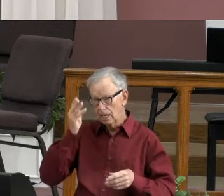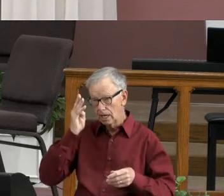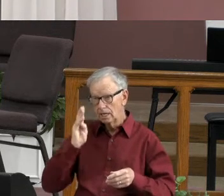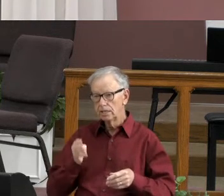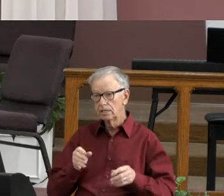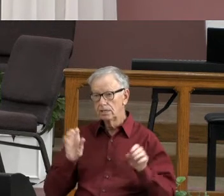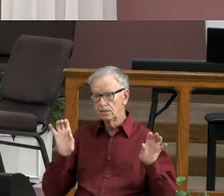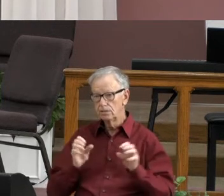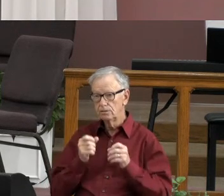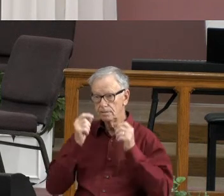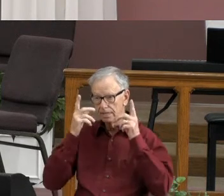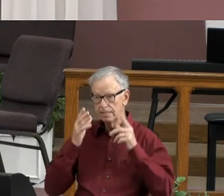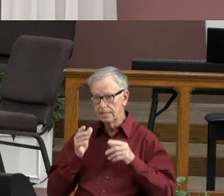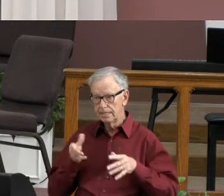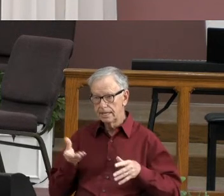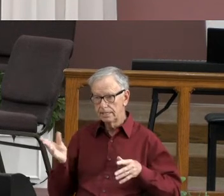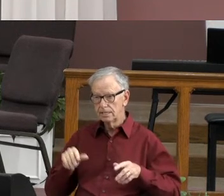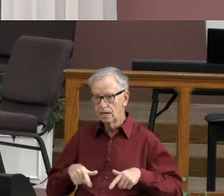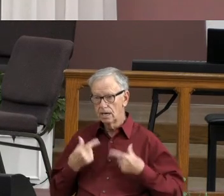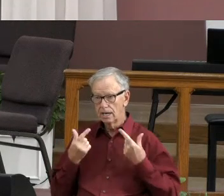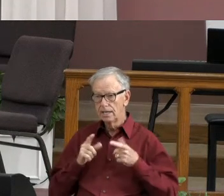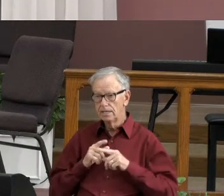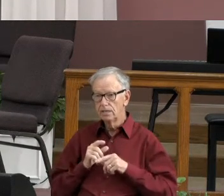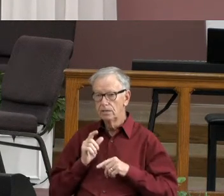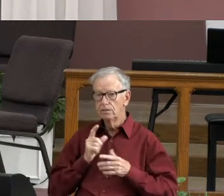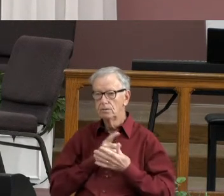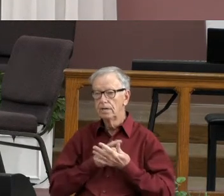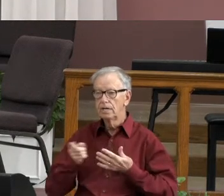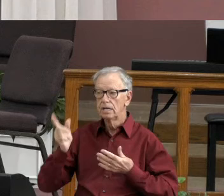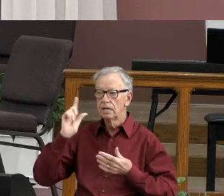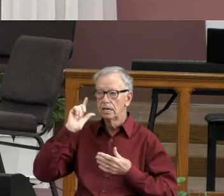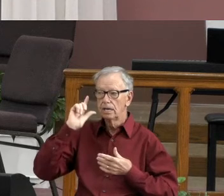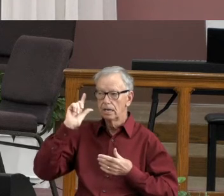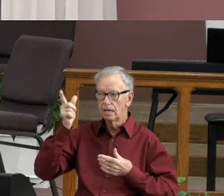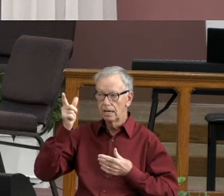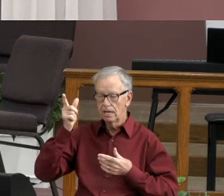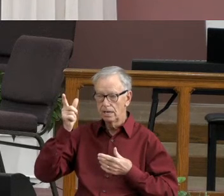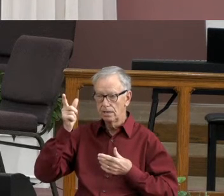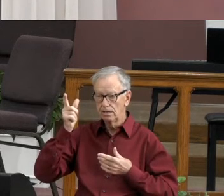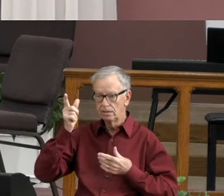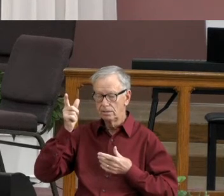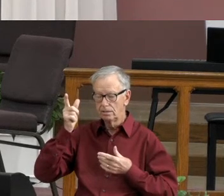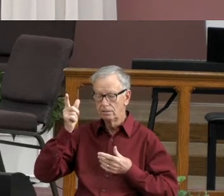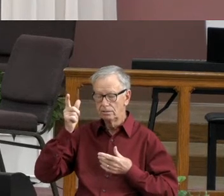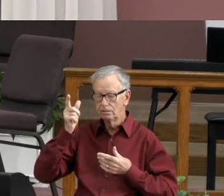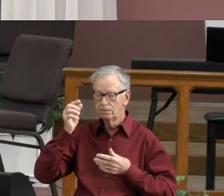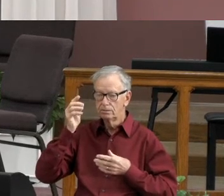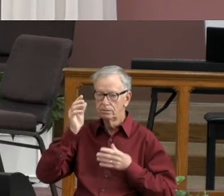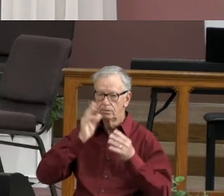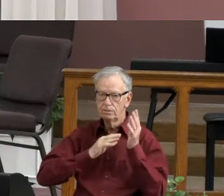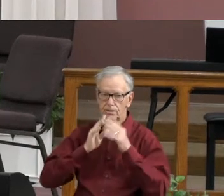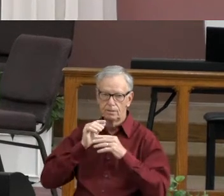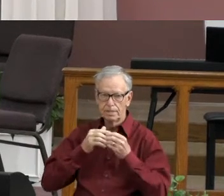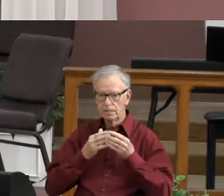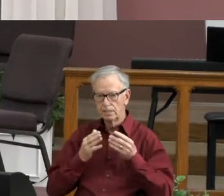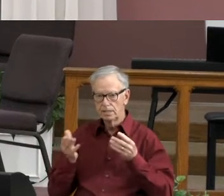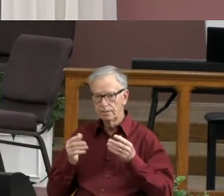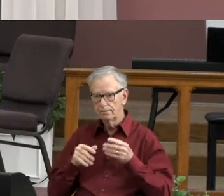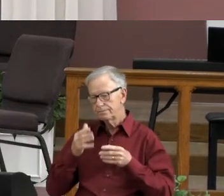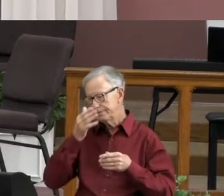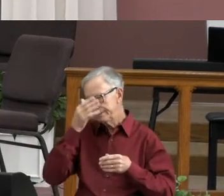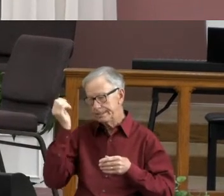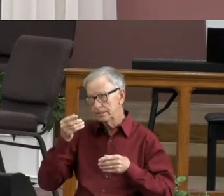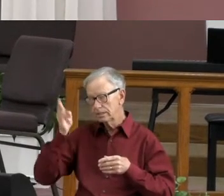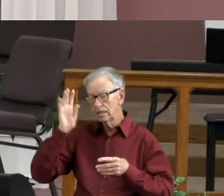amazing things in our life, and a week later we may get worried about something and forget that